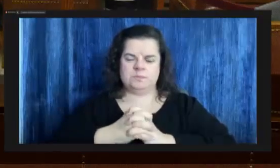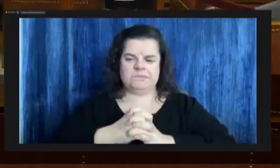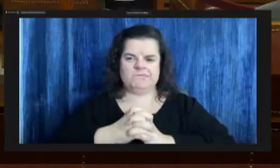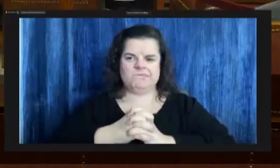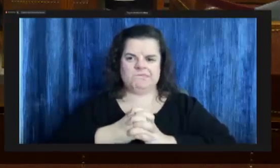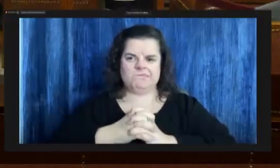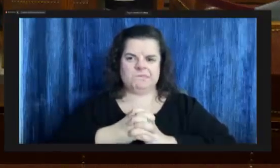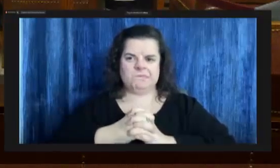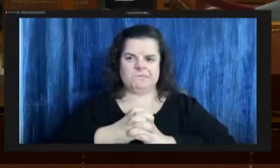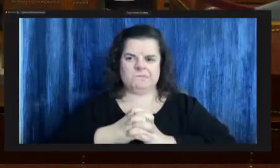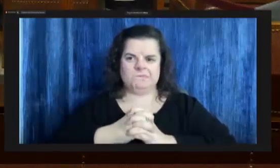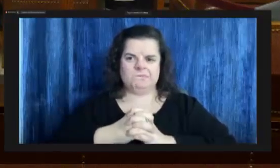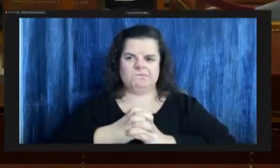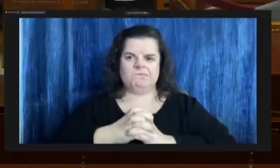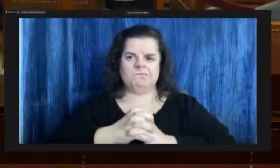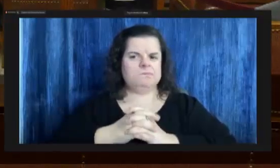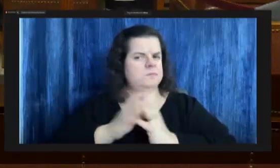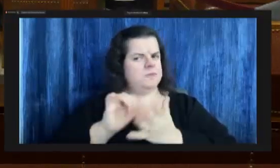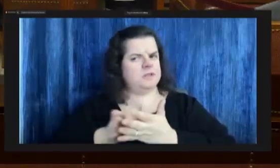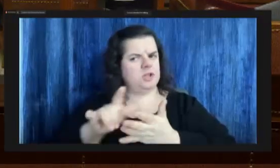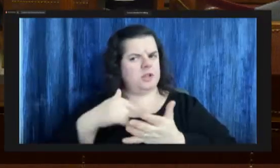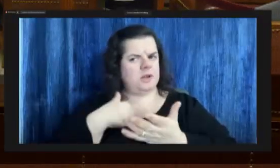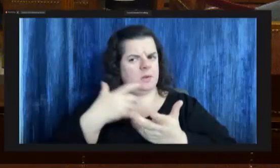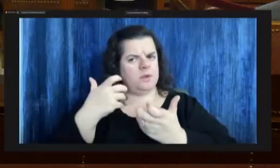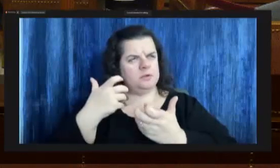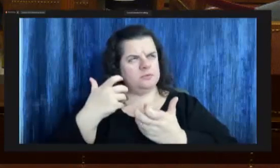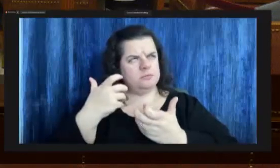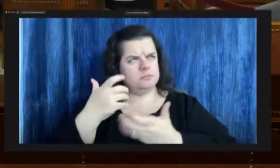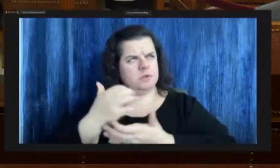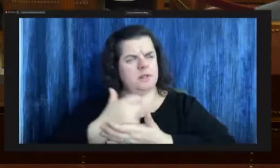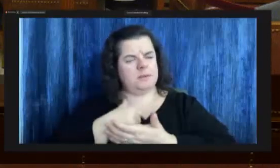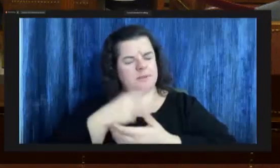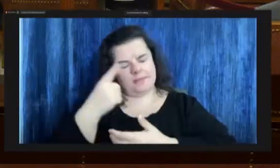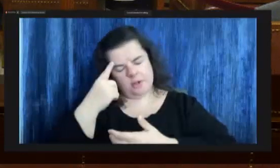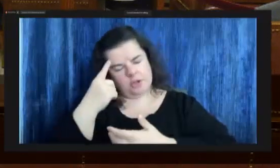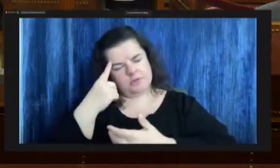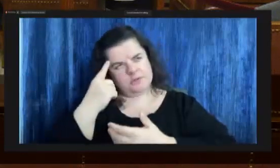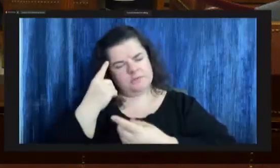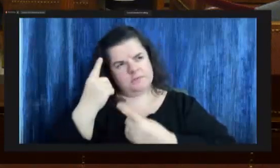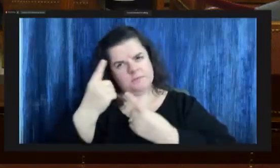Yeah. I'm not done. I'm just trying to recollect my thoughts. That's all.